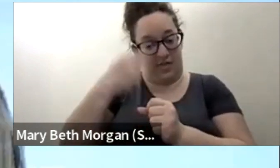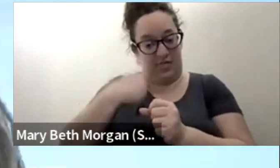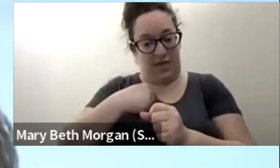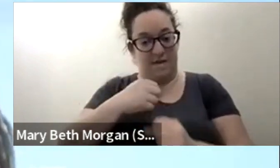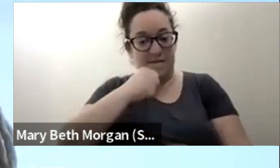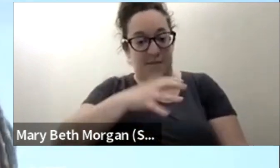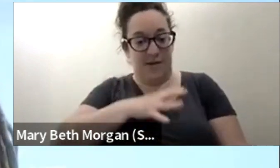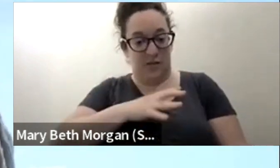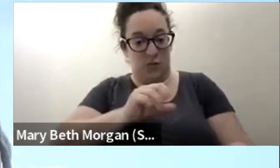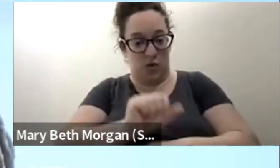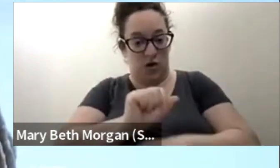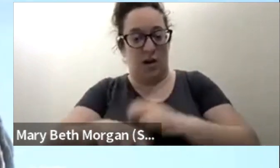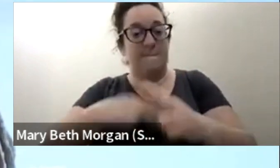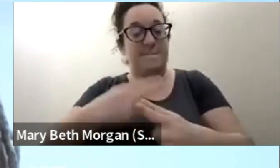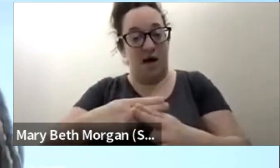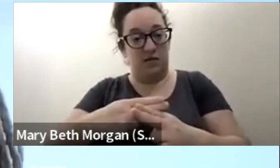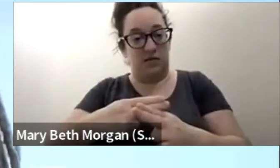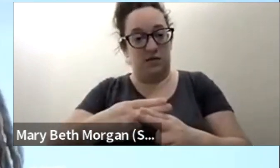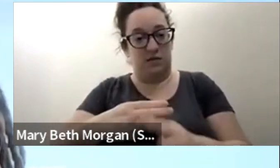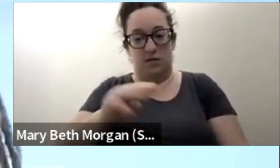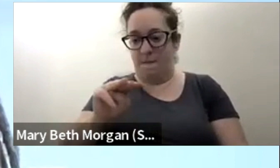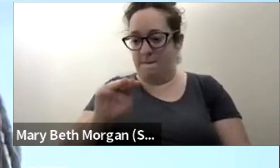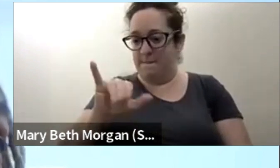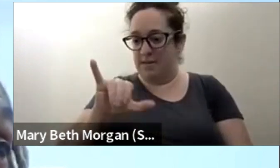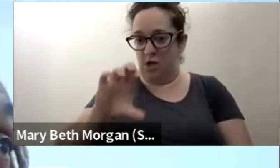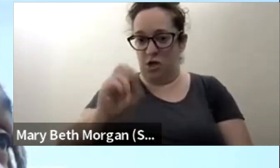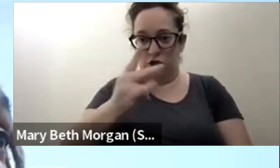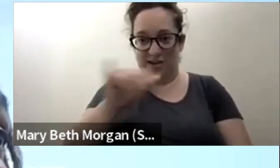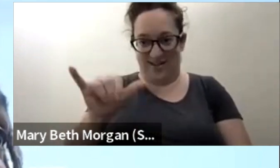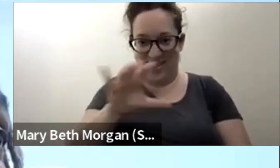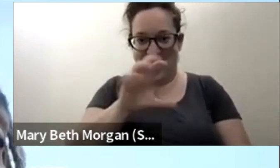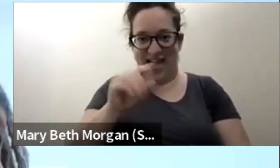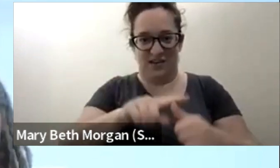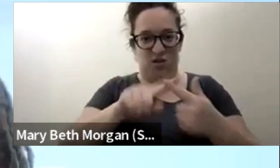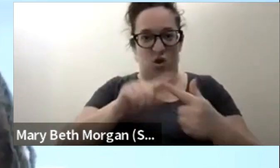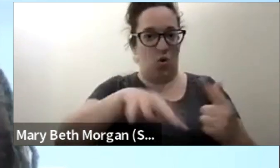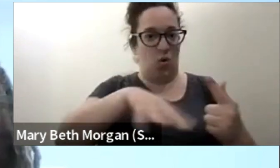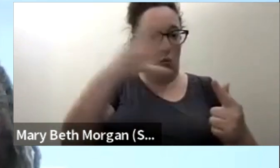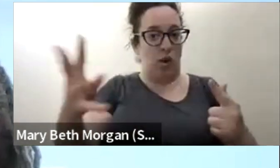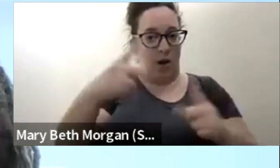ways. And Shakespeare talks, as we said, with the Tempest and